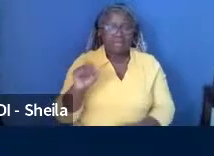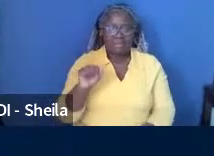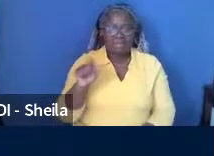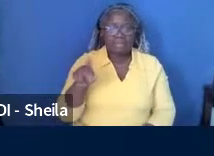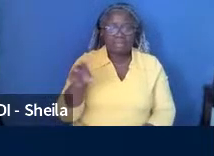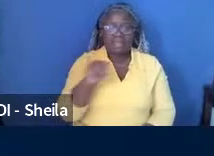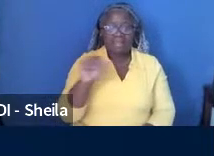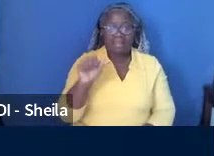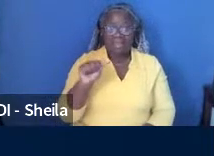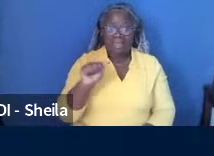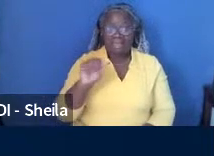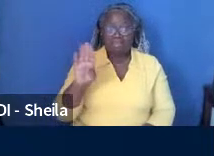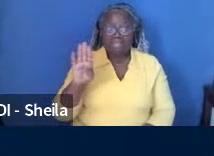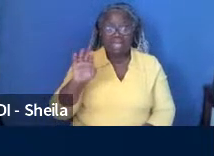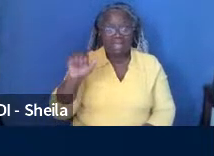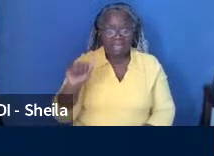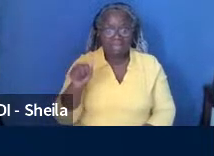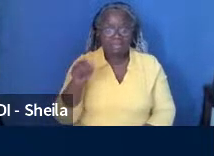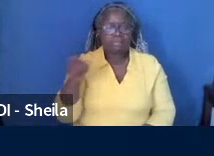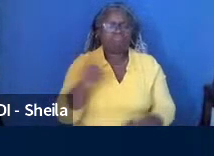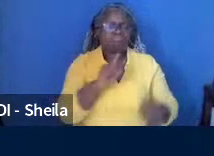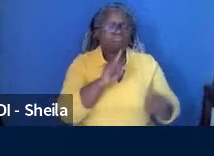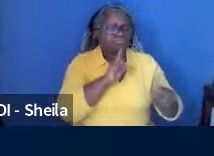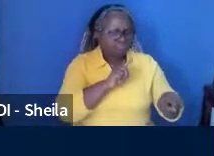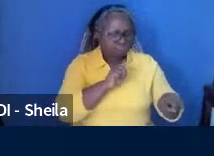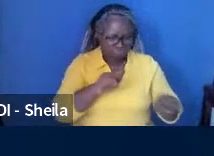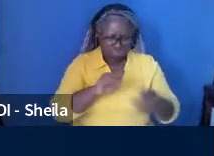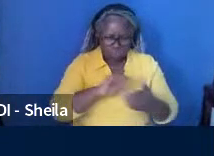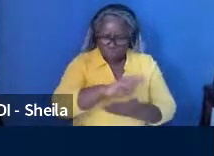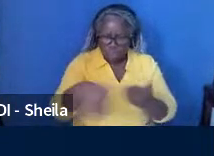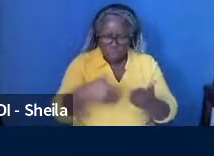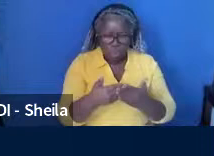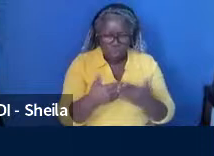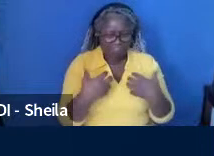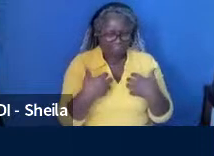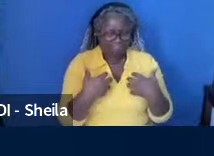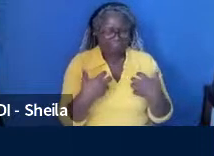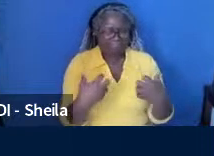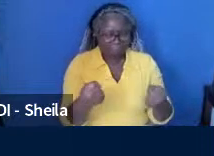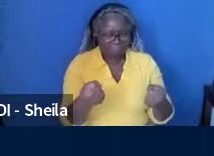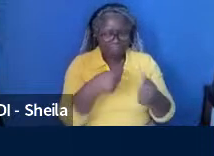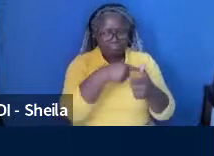healthcare facilities. I'm on slide number 13.